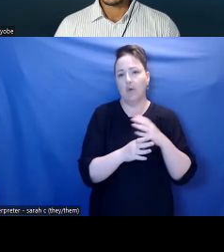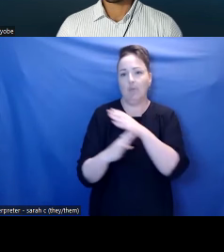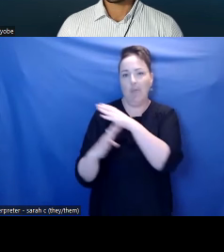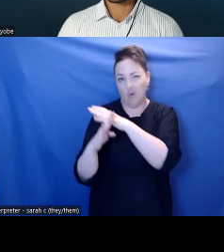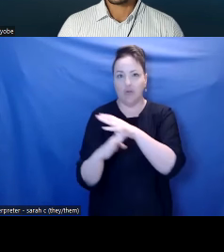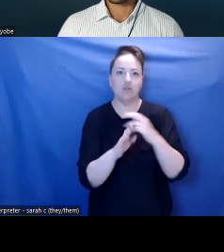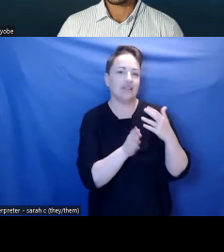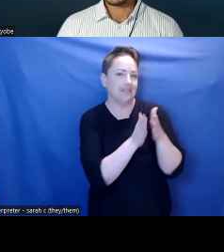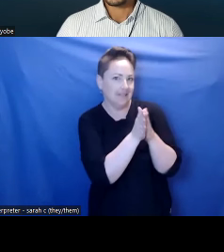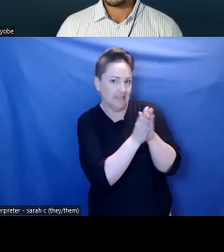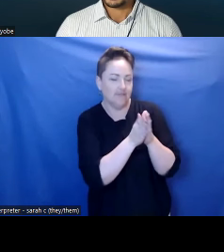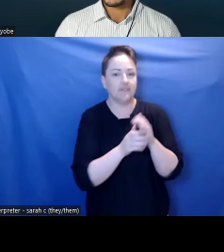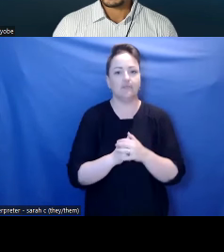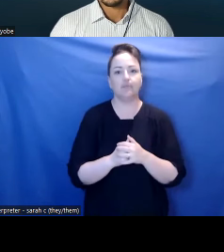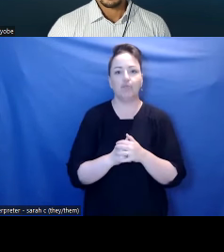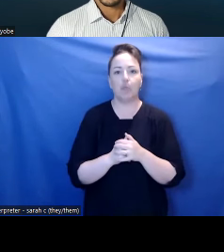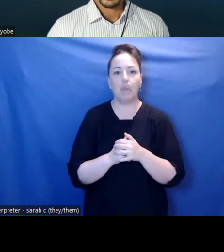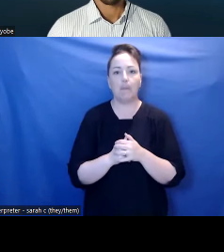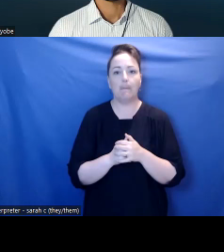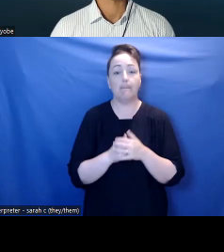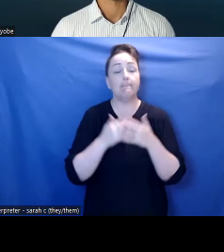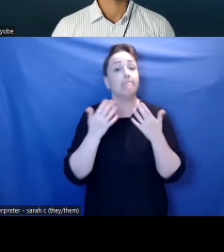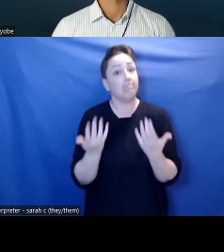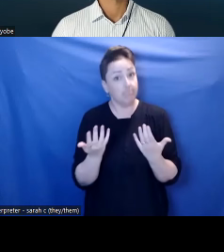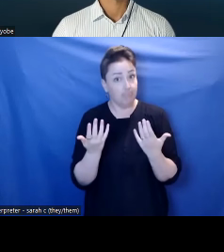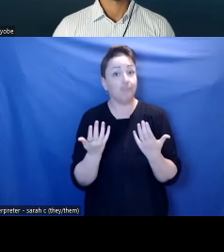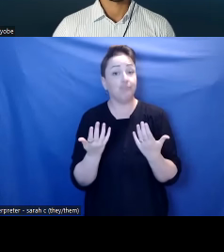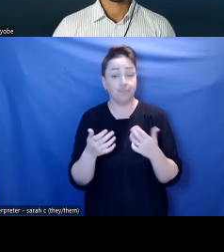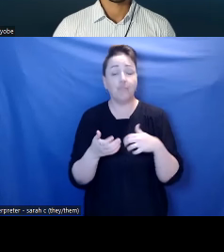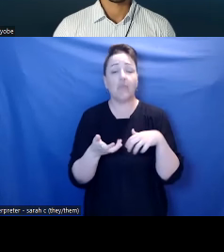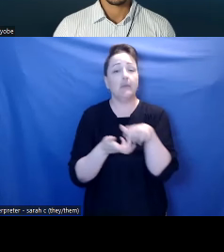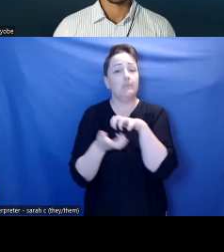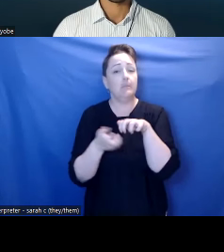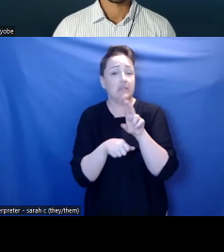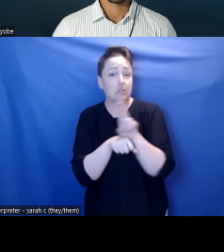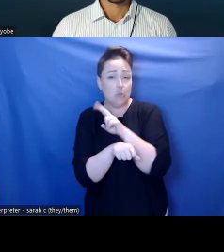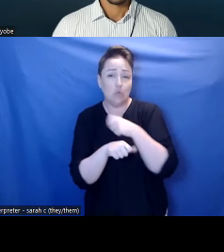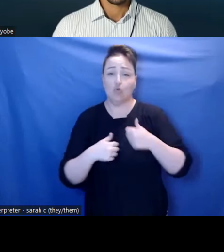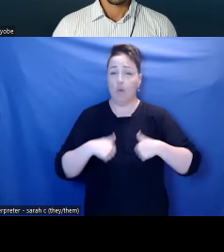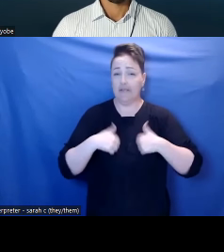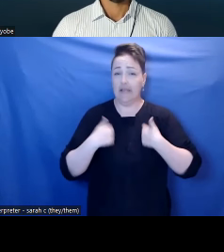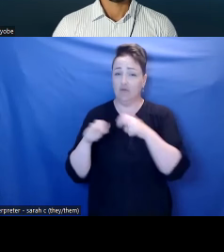of sites to residential or mixed-use development happens more often in jurisdictions that